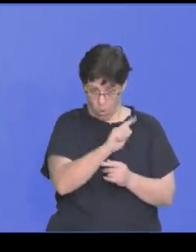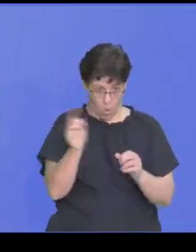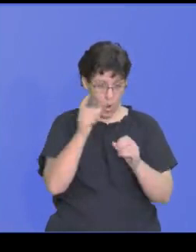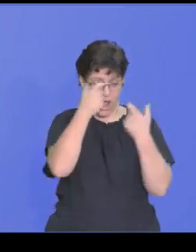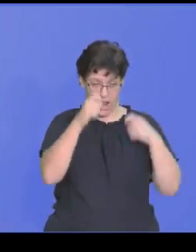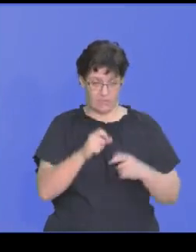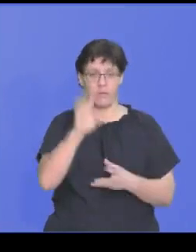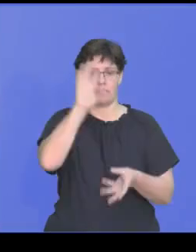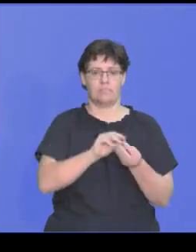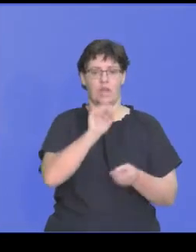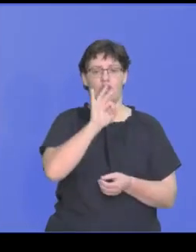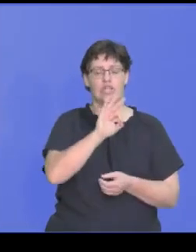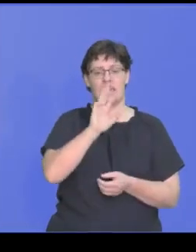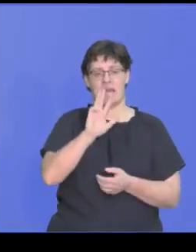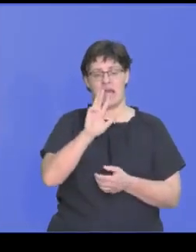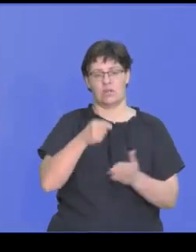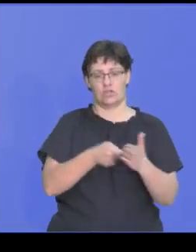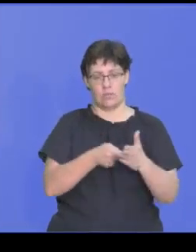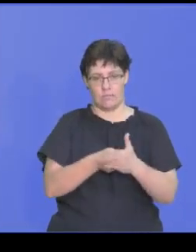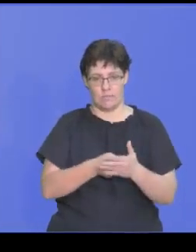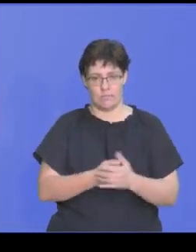of them. We've got 39 shops.